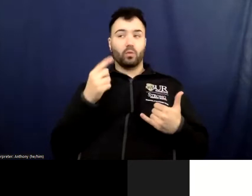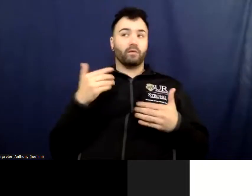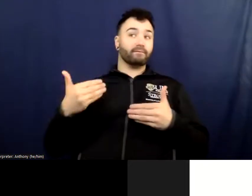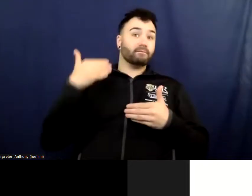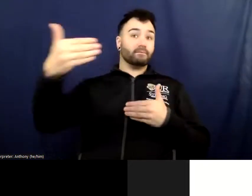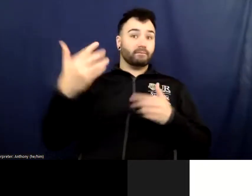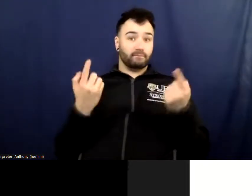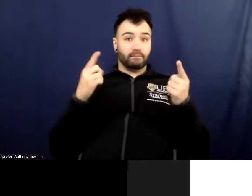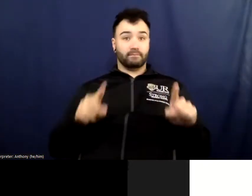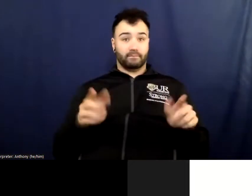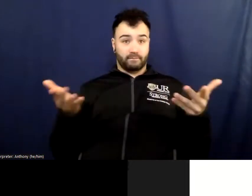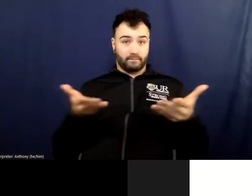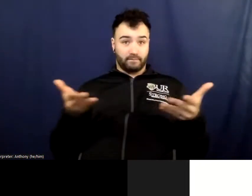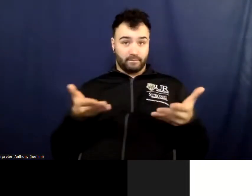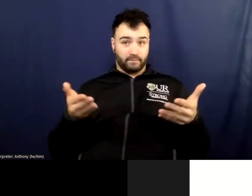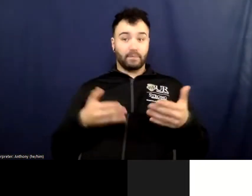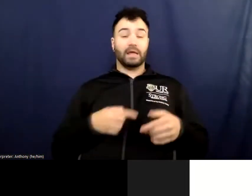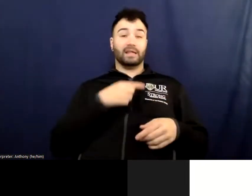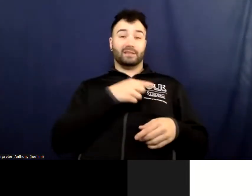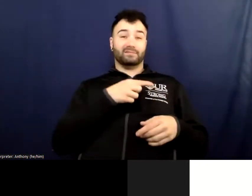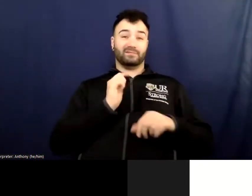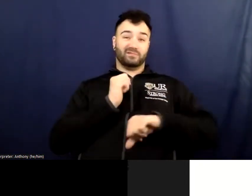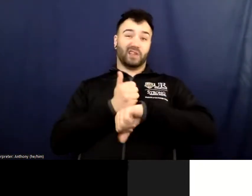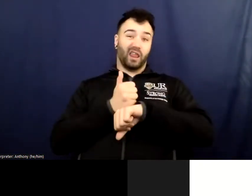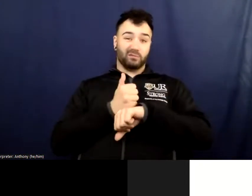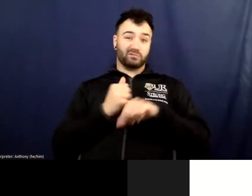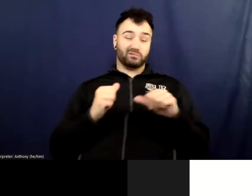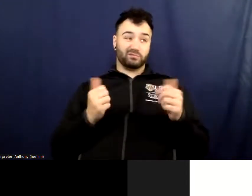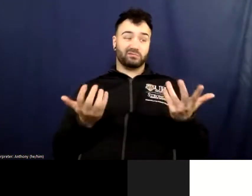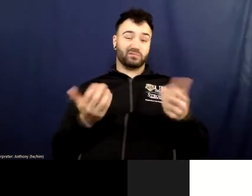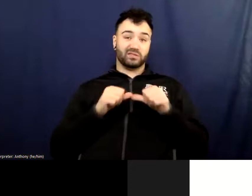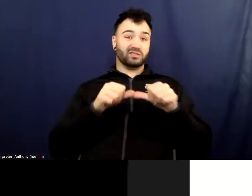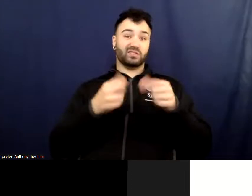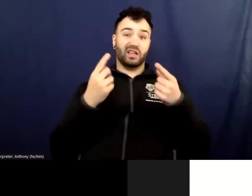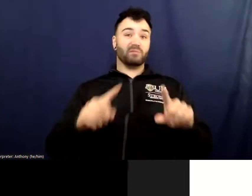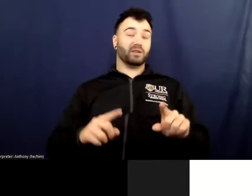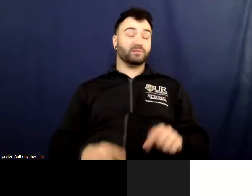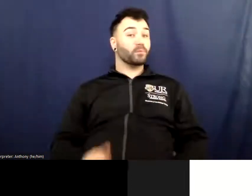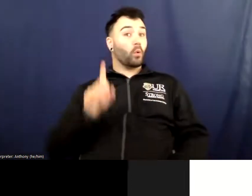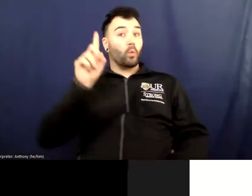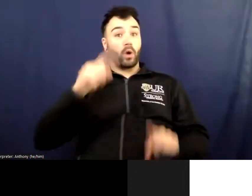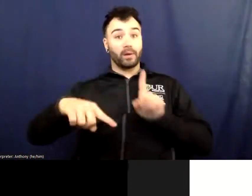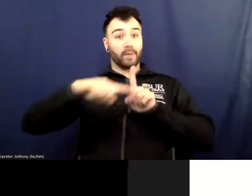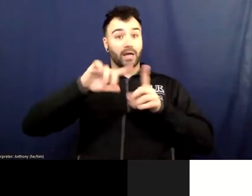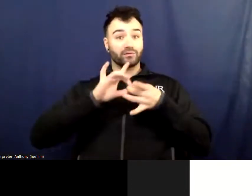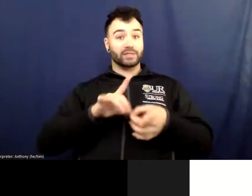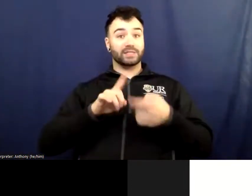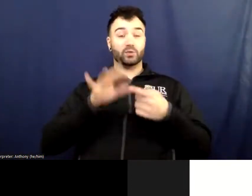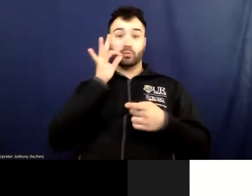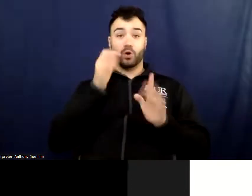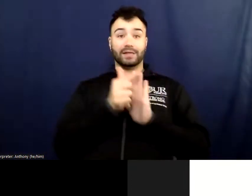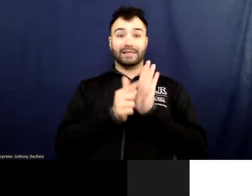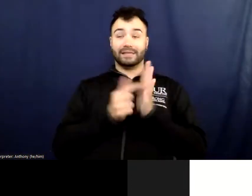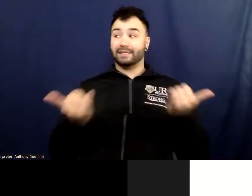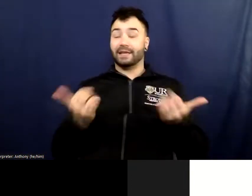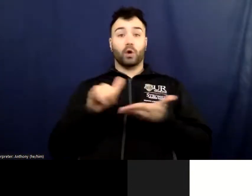a continuation of this. The good news in New York State about the marijuana legalization is that in other states, if